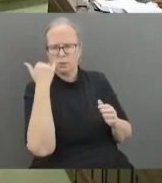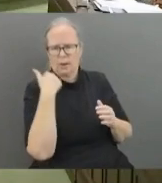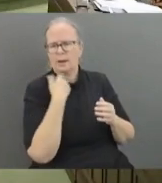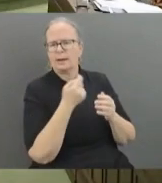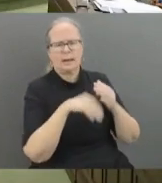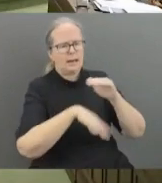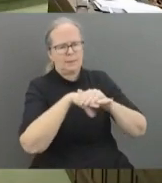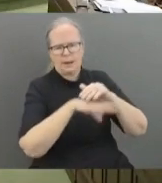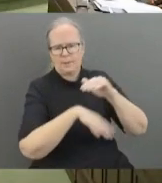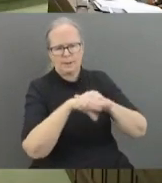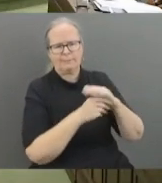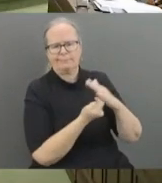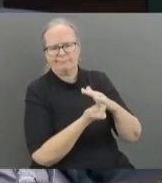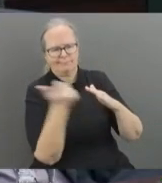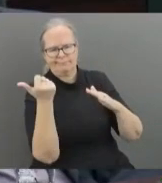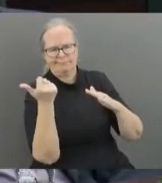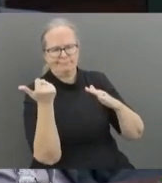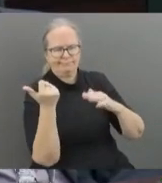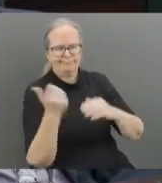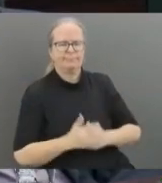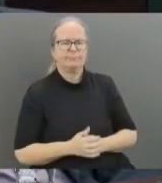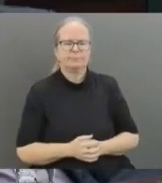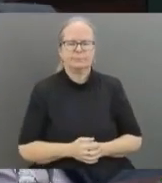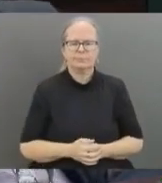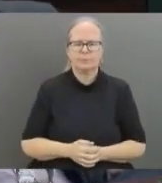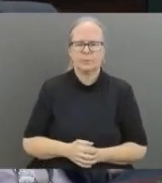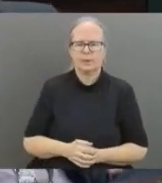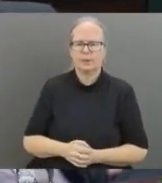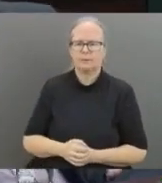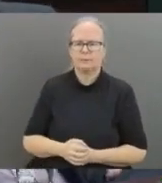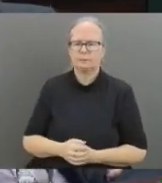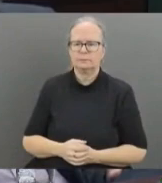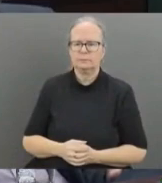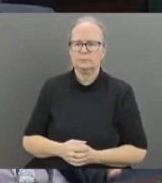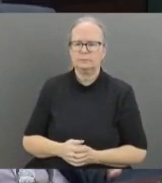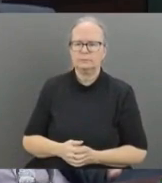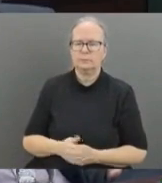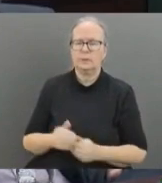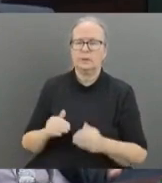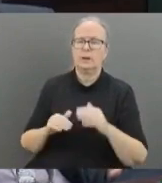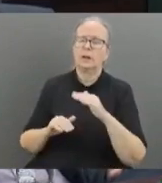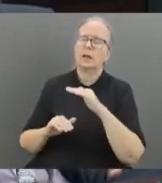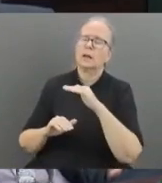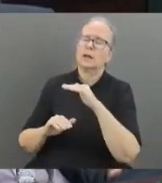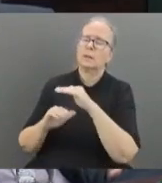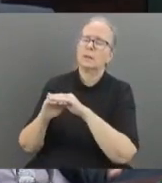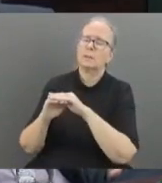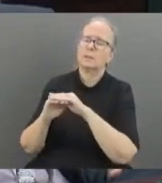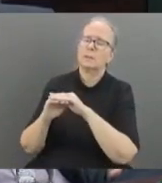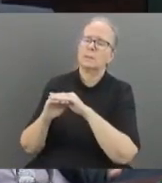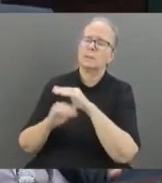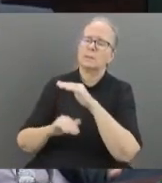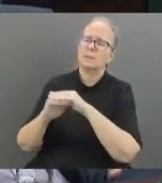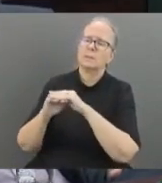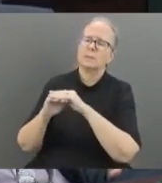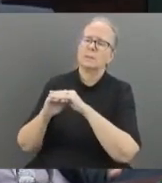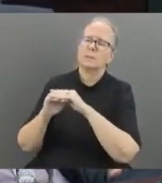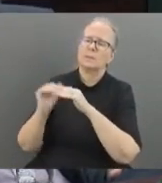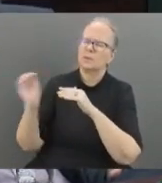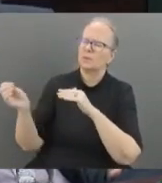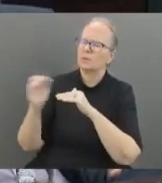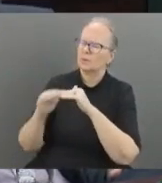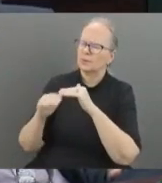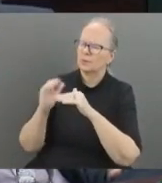for Banff-Kananaskis. Well, given that removing the bag limits isn't defensible either, Mr. Speaker, given that wolverines have low